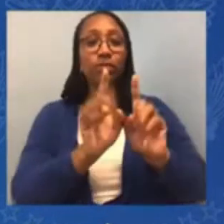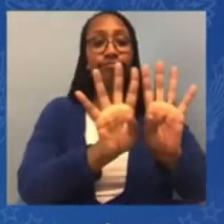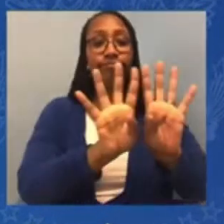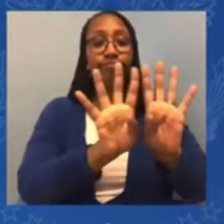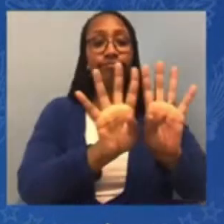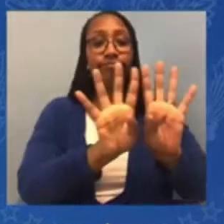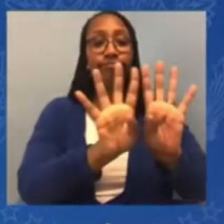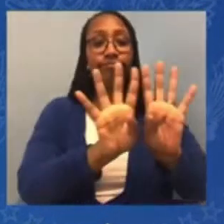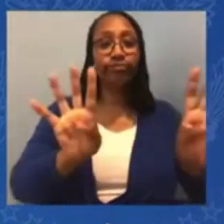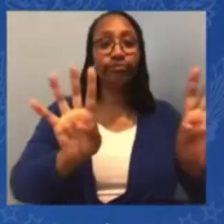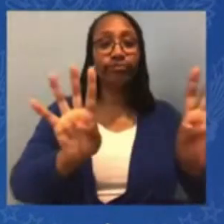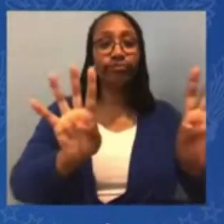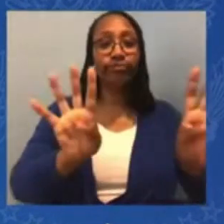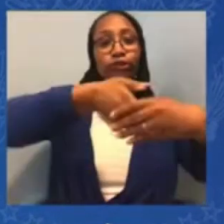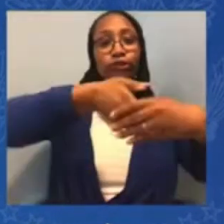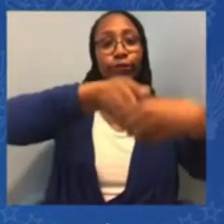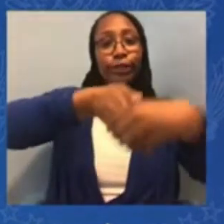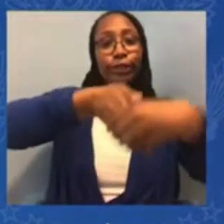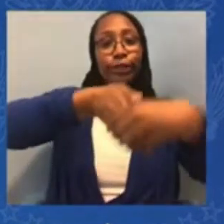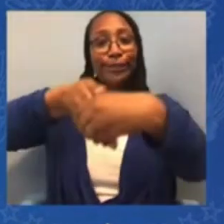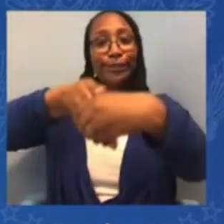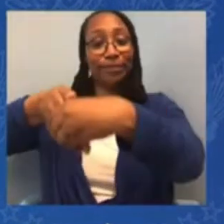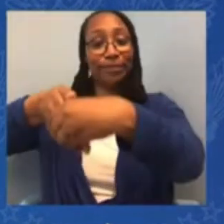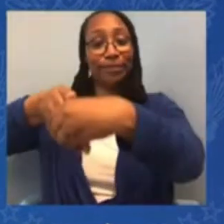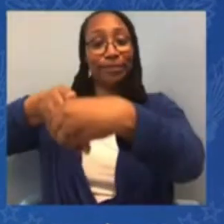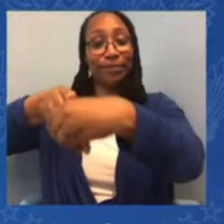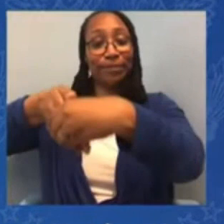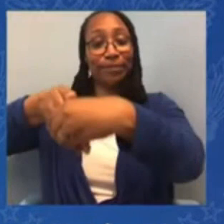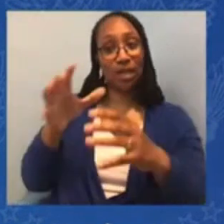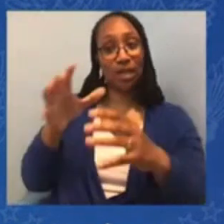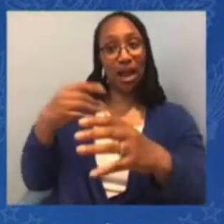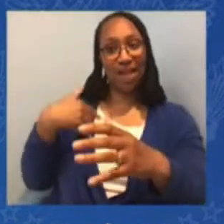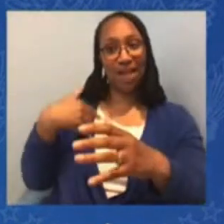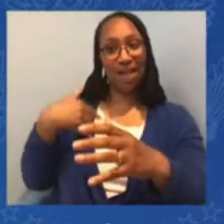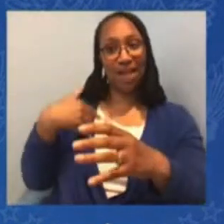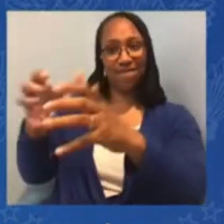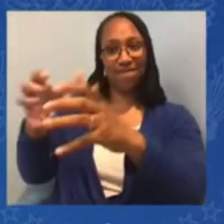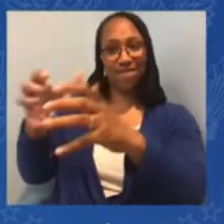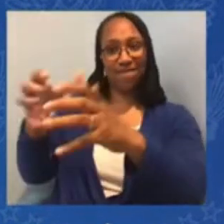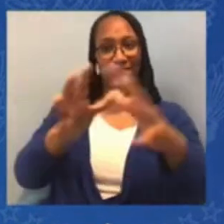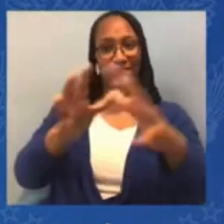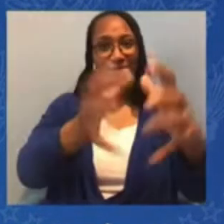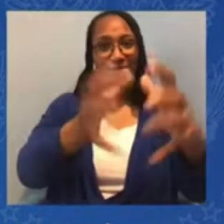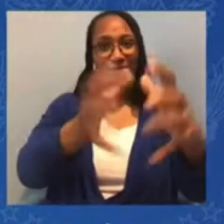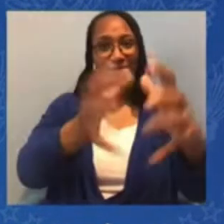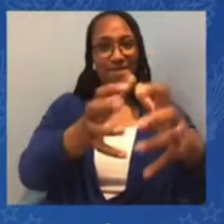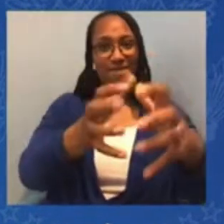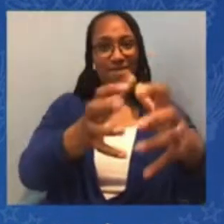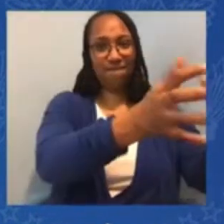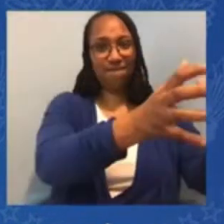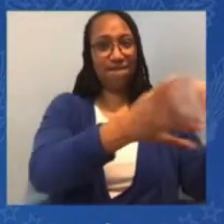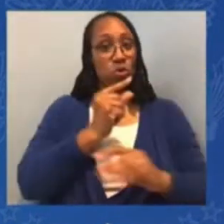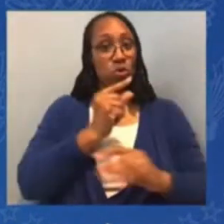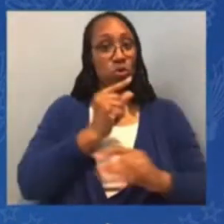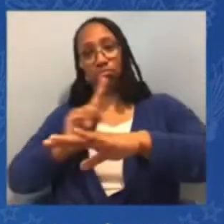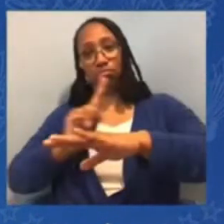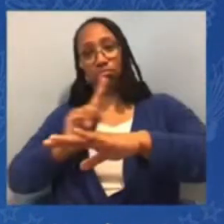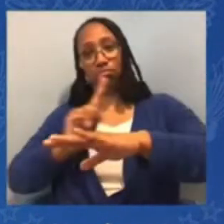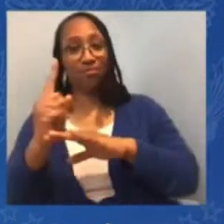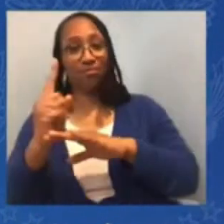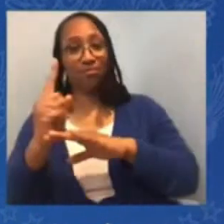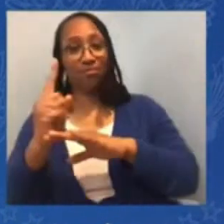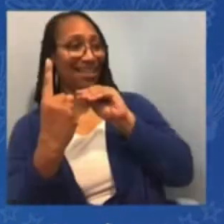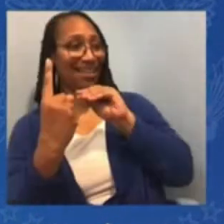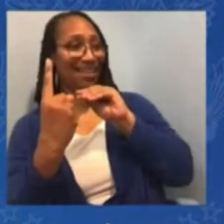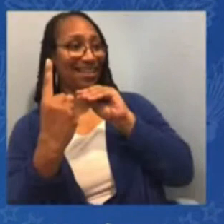it. And if you can see the camera, they can see you. And it's the least consequential part of this whole meeting for